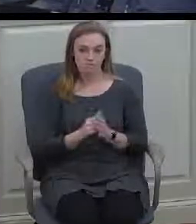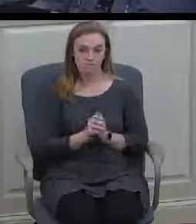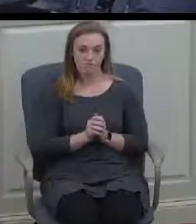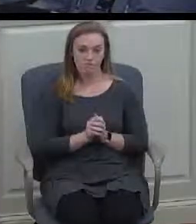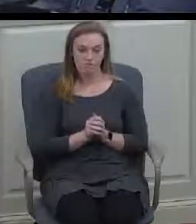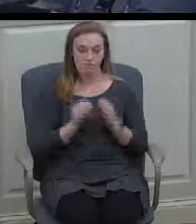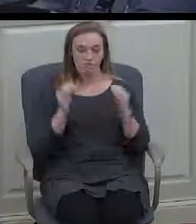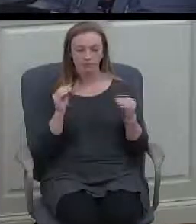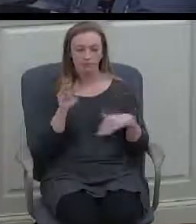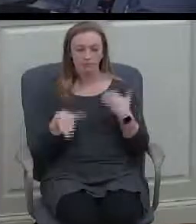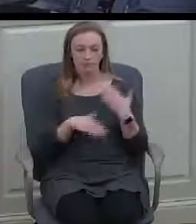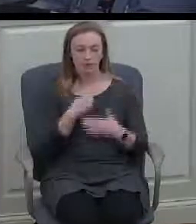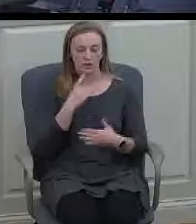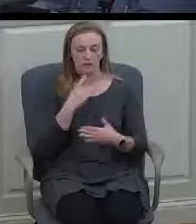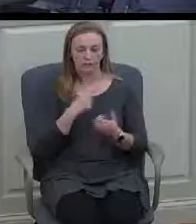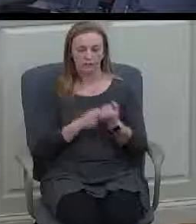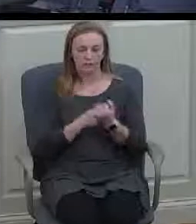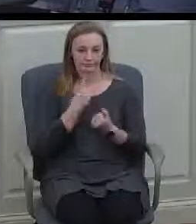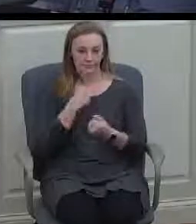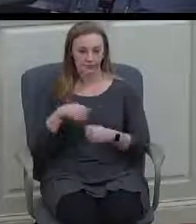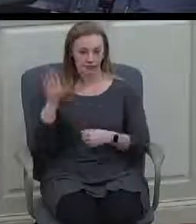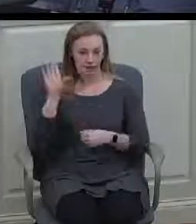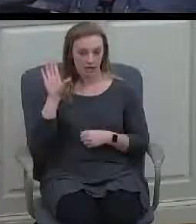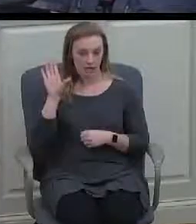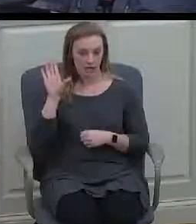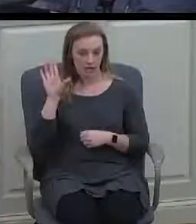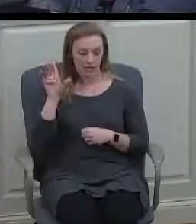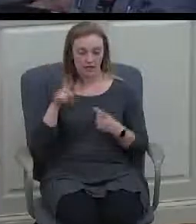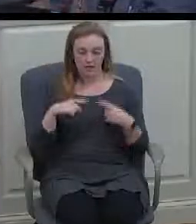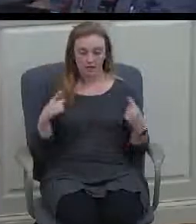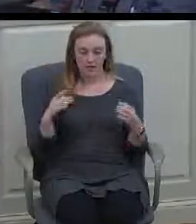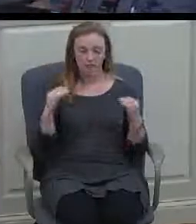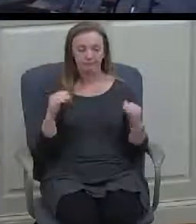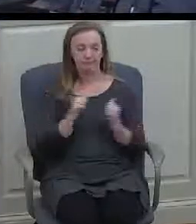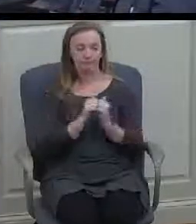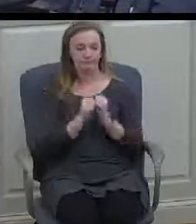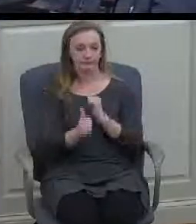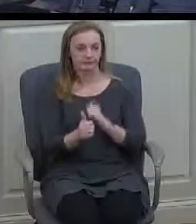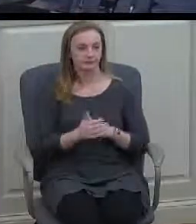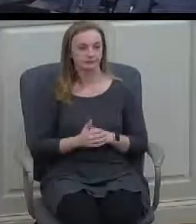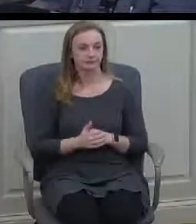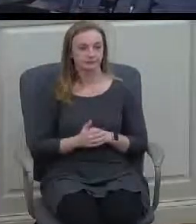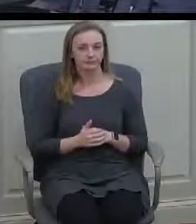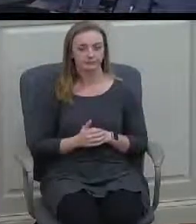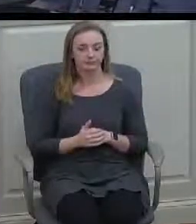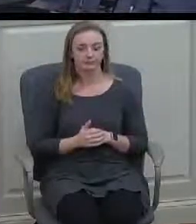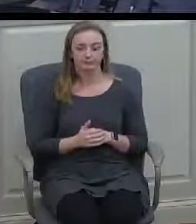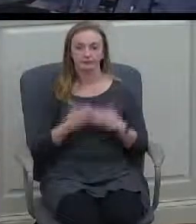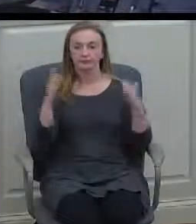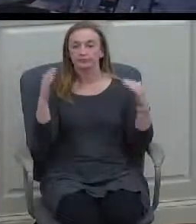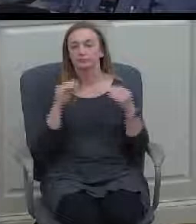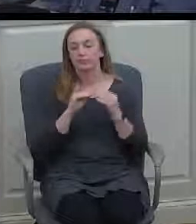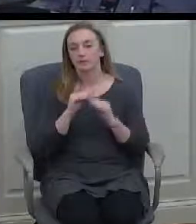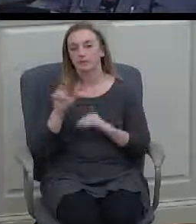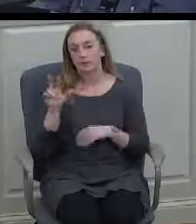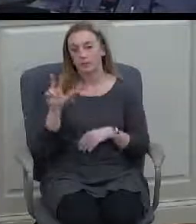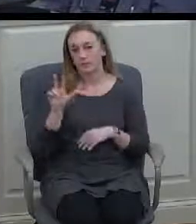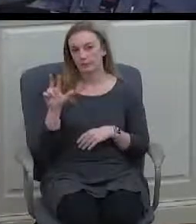Seeing none, all in favor say aye. Aye. Opposed, like sign. Motion carries. Item 3